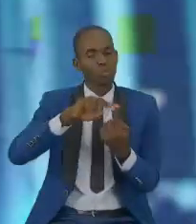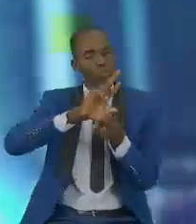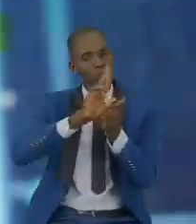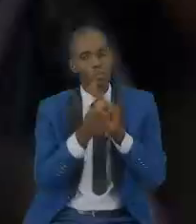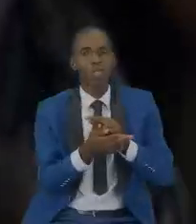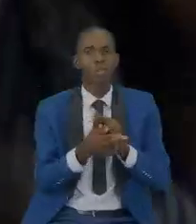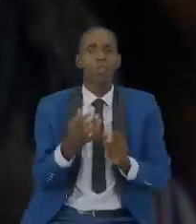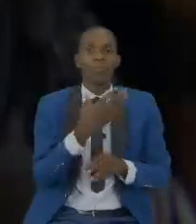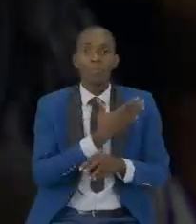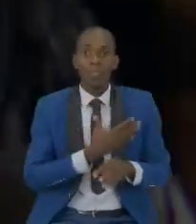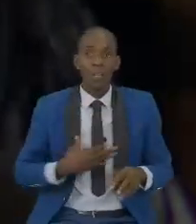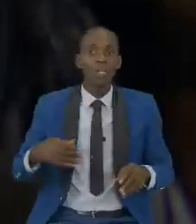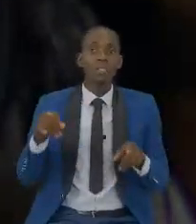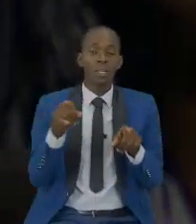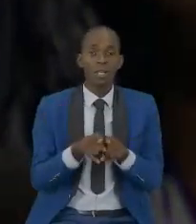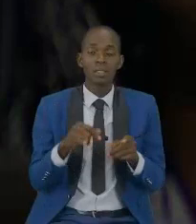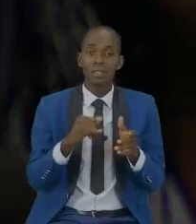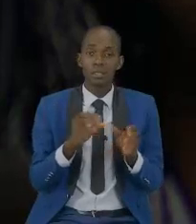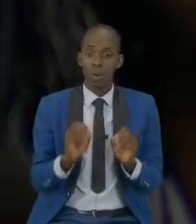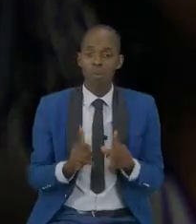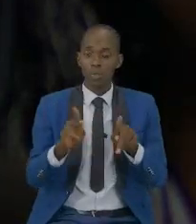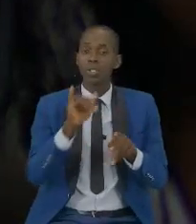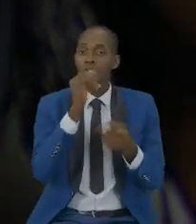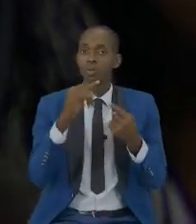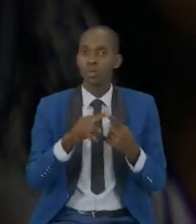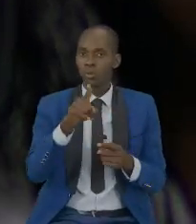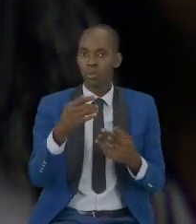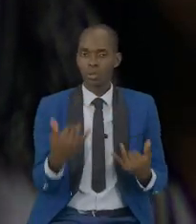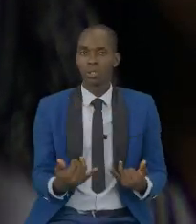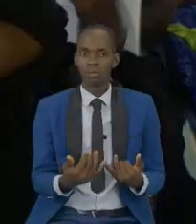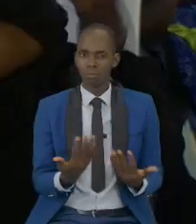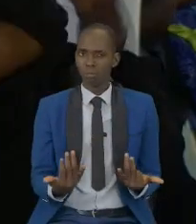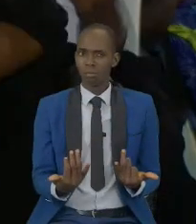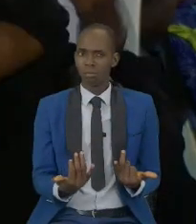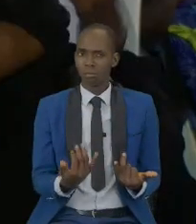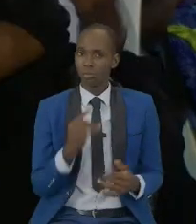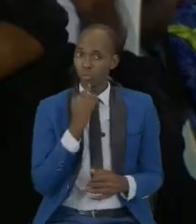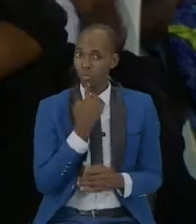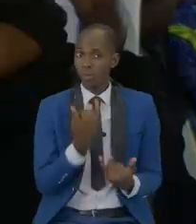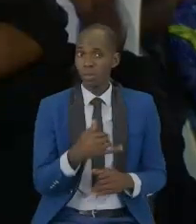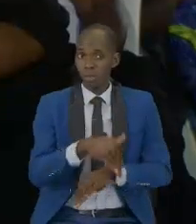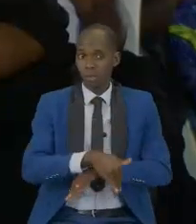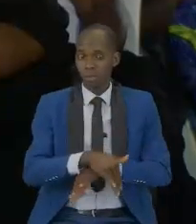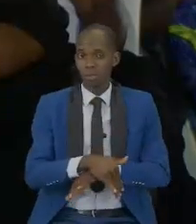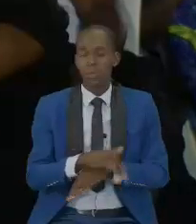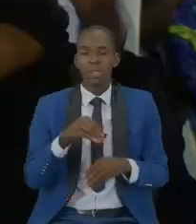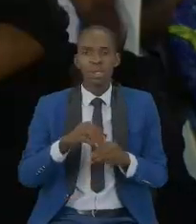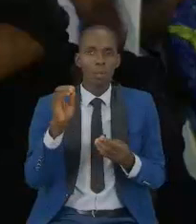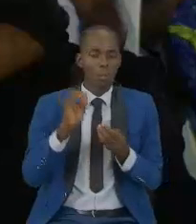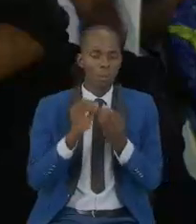he's calling upon you today again, and he's saying, now, seriously, now, in a sober way,